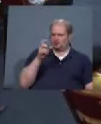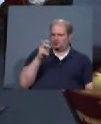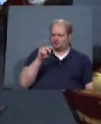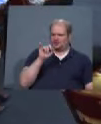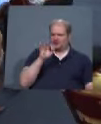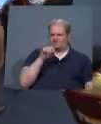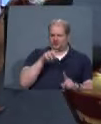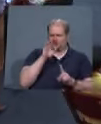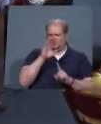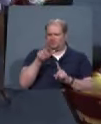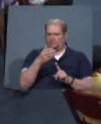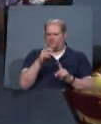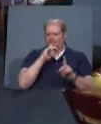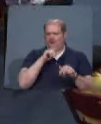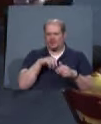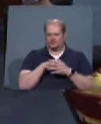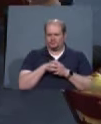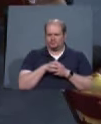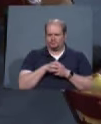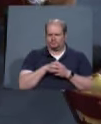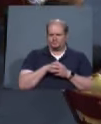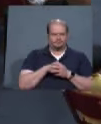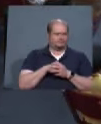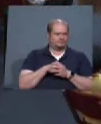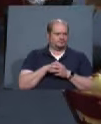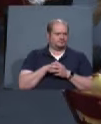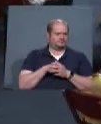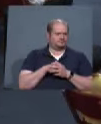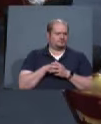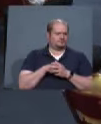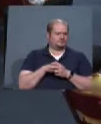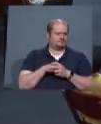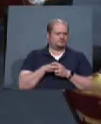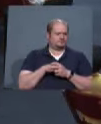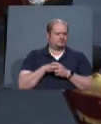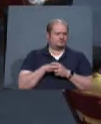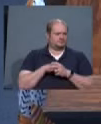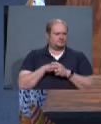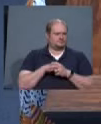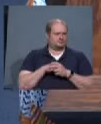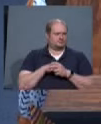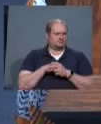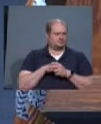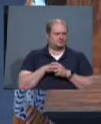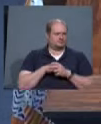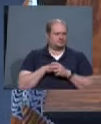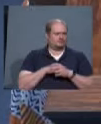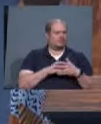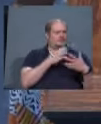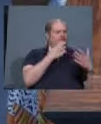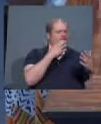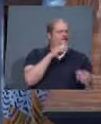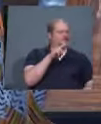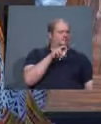will provide an answer for that. Thank you, Ms. Smith.